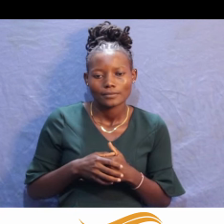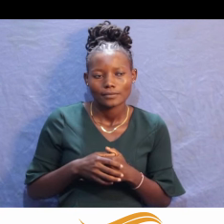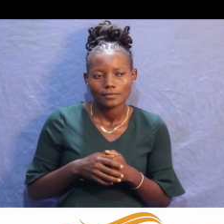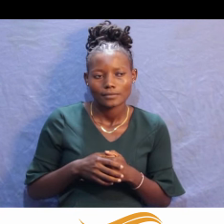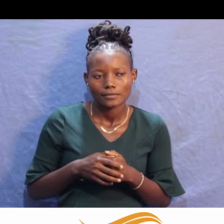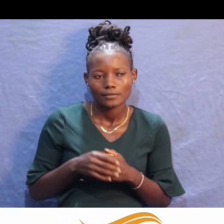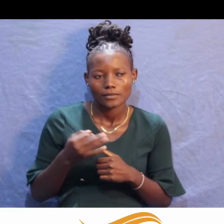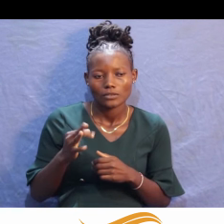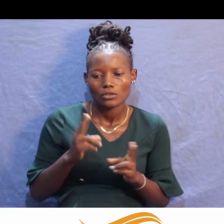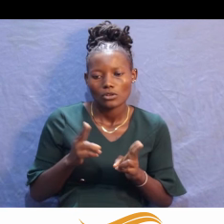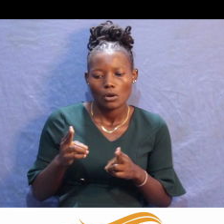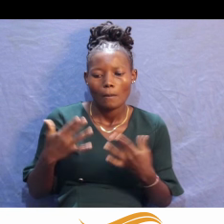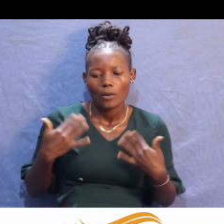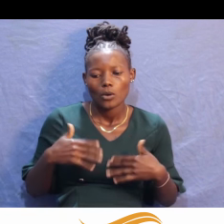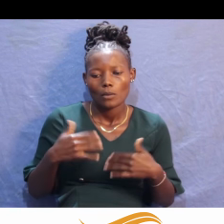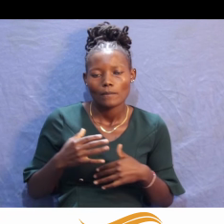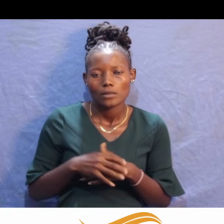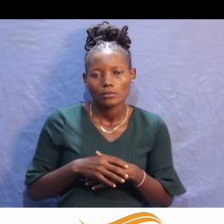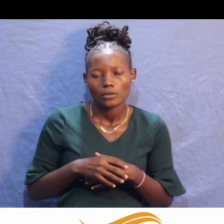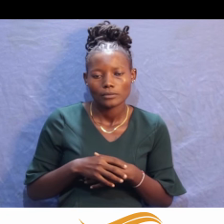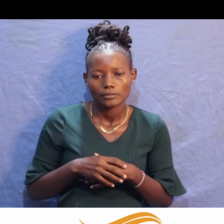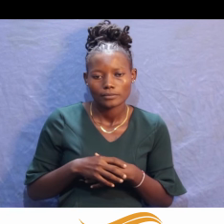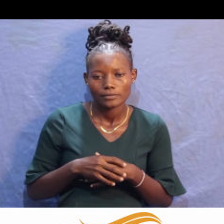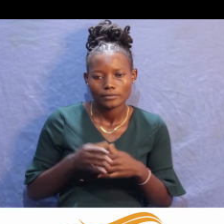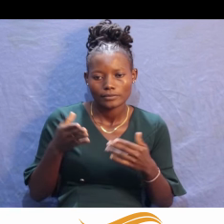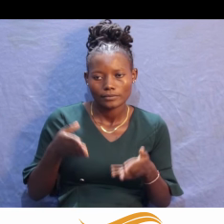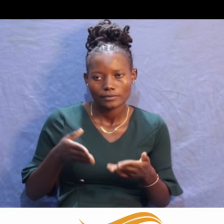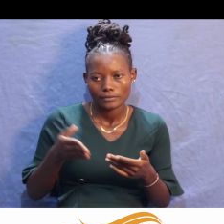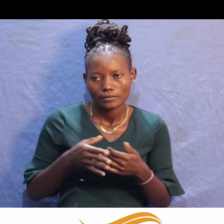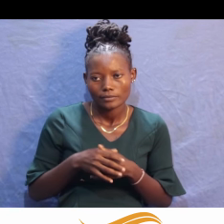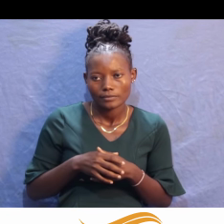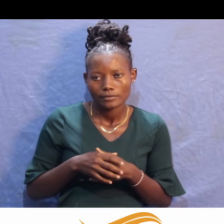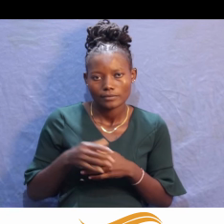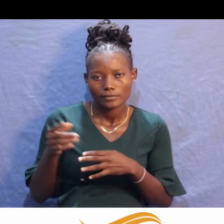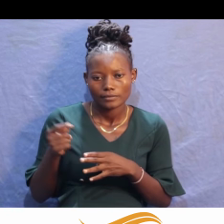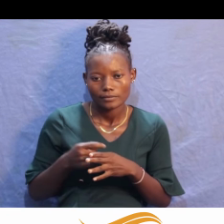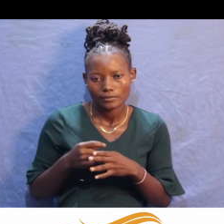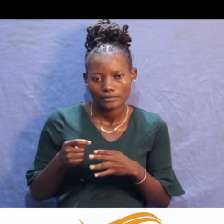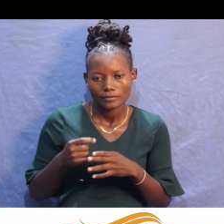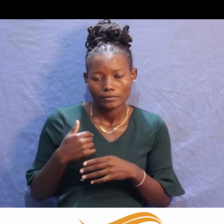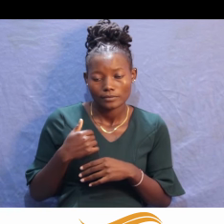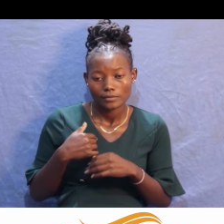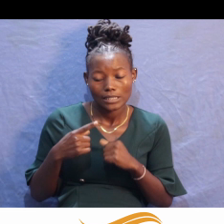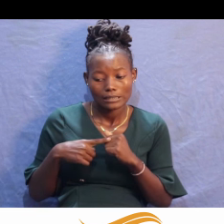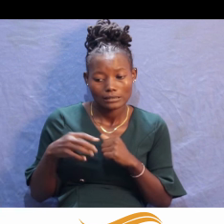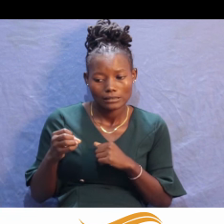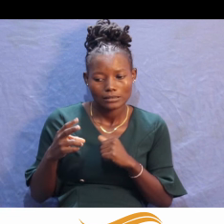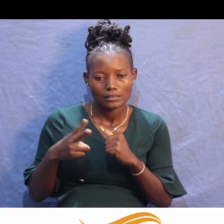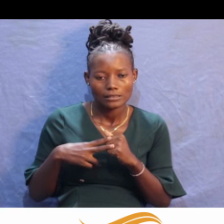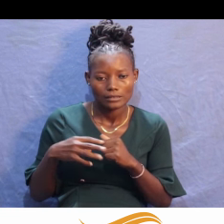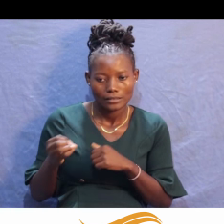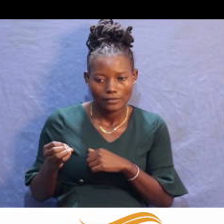prescription for normal people, everyday people. And here's your training zone. Say I'm 60, I'm